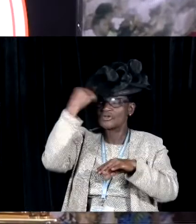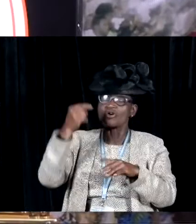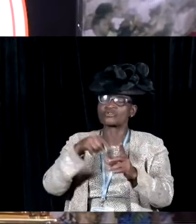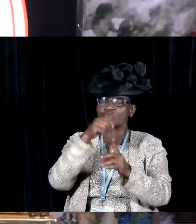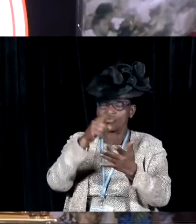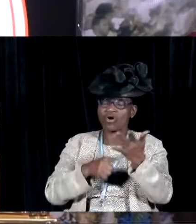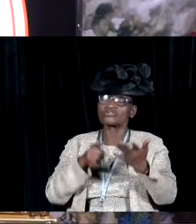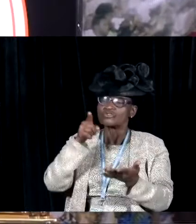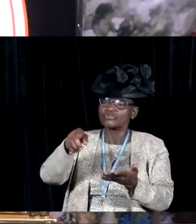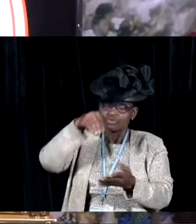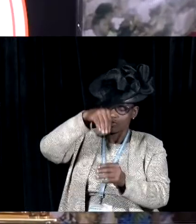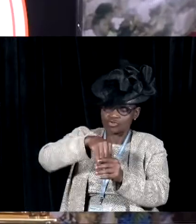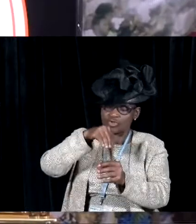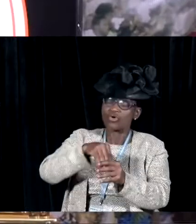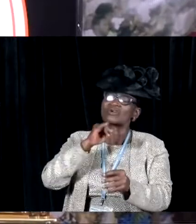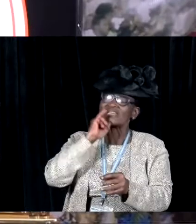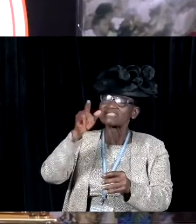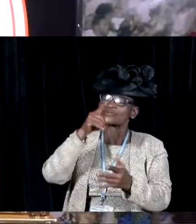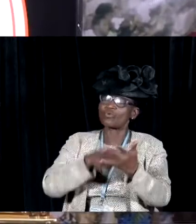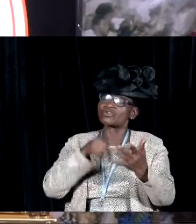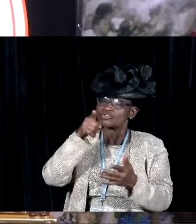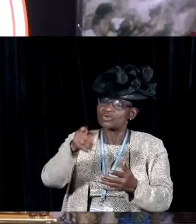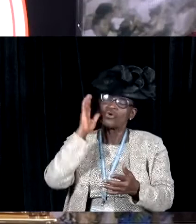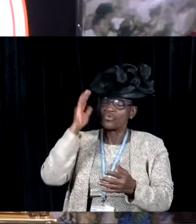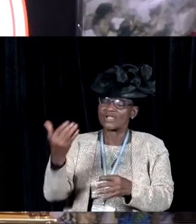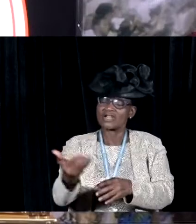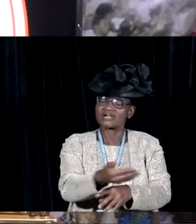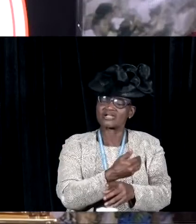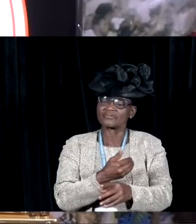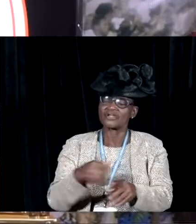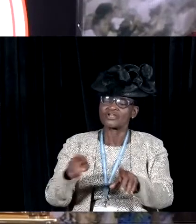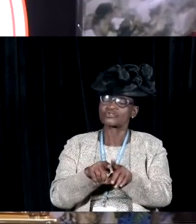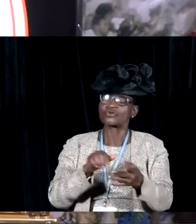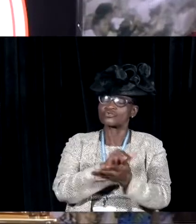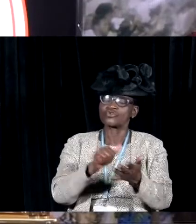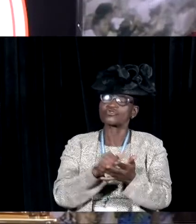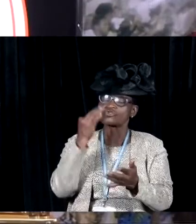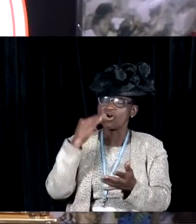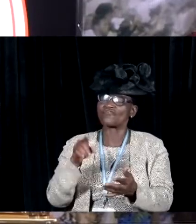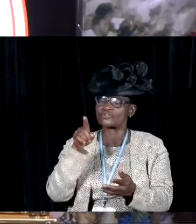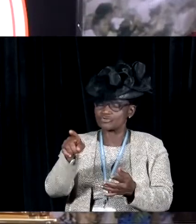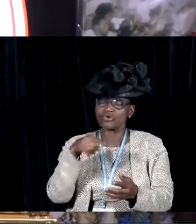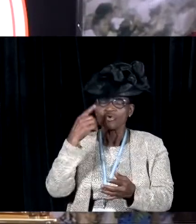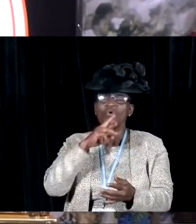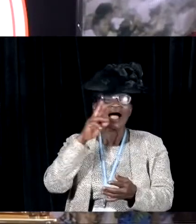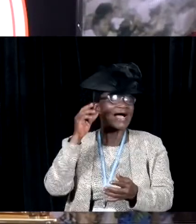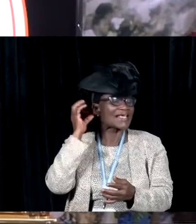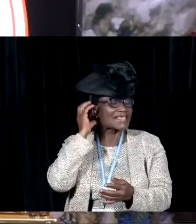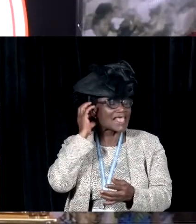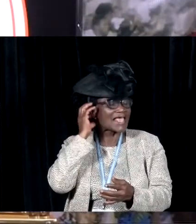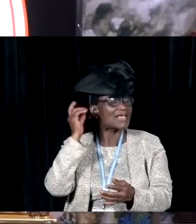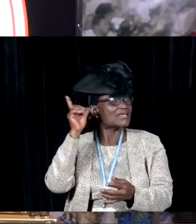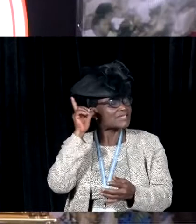that's what you will reap. So those of you who are here, listening to me in your various